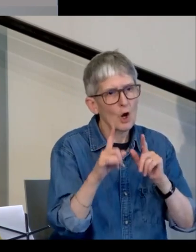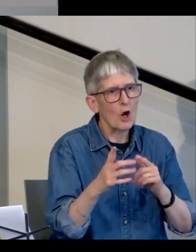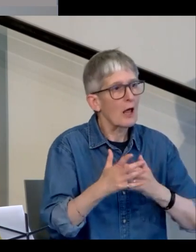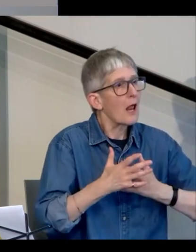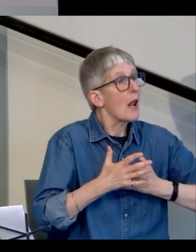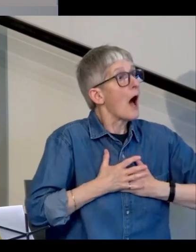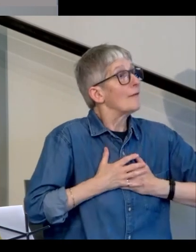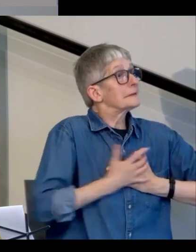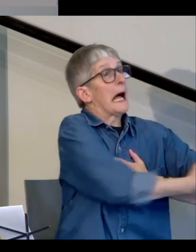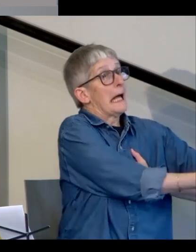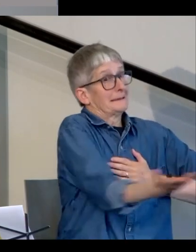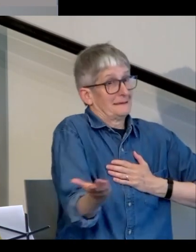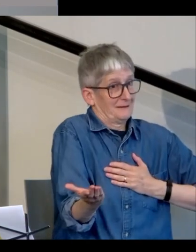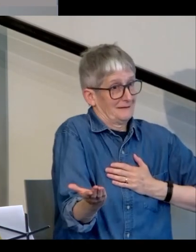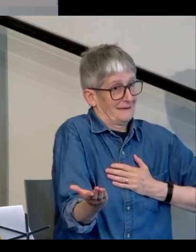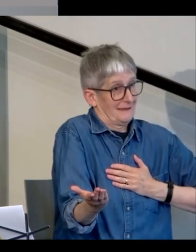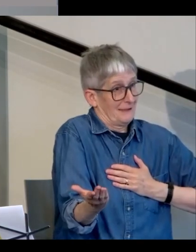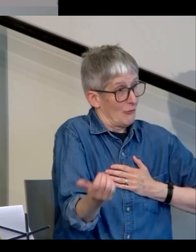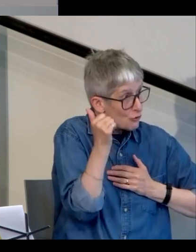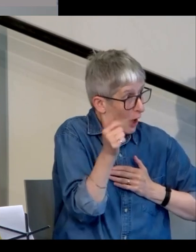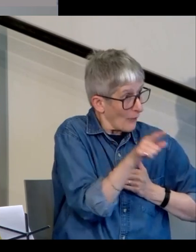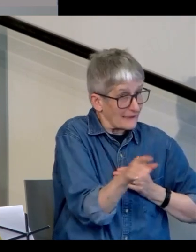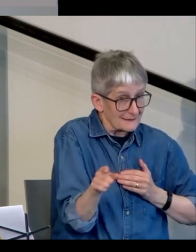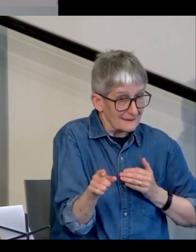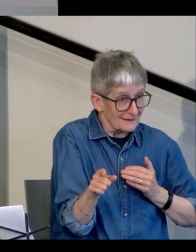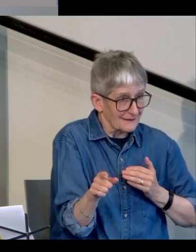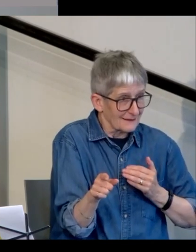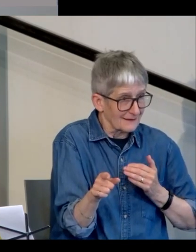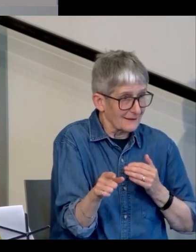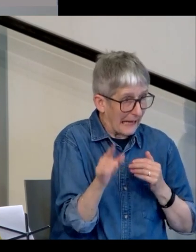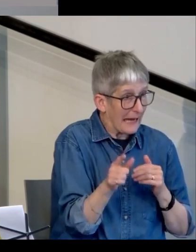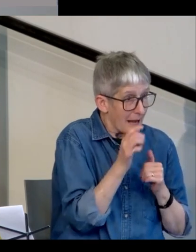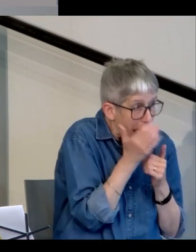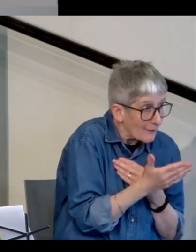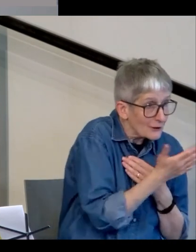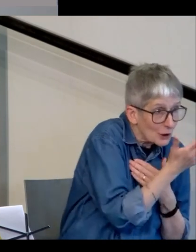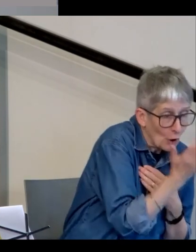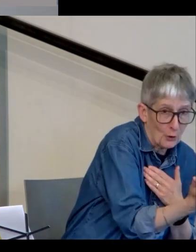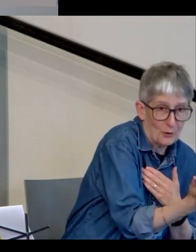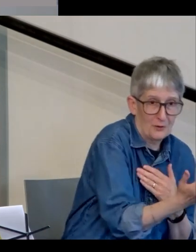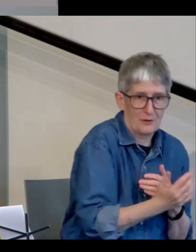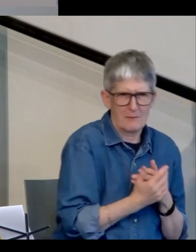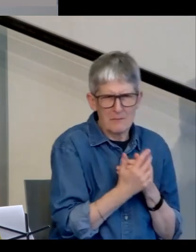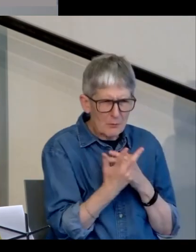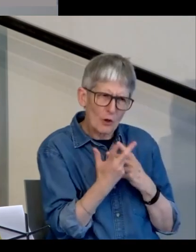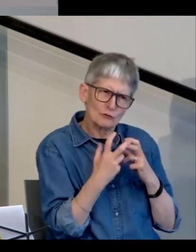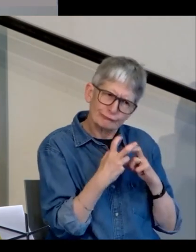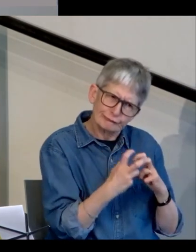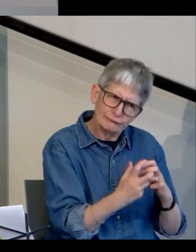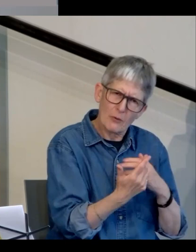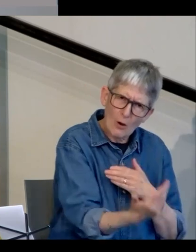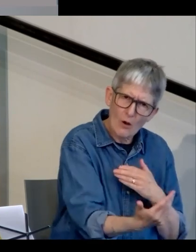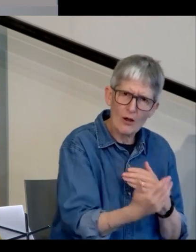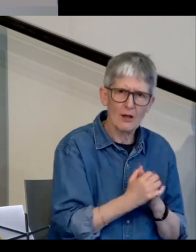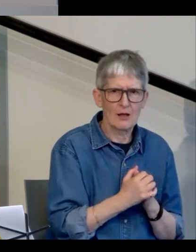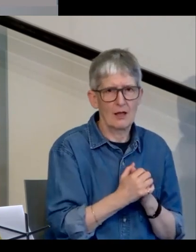loves us. Do you know that for yourself? Do you want to explore that more? If